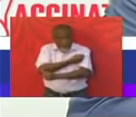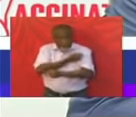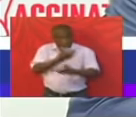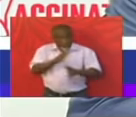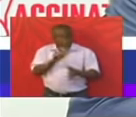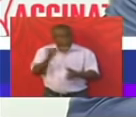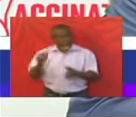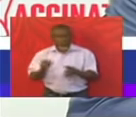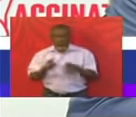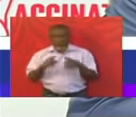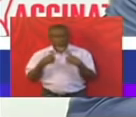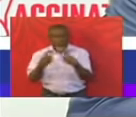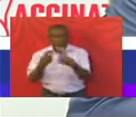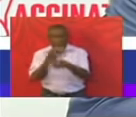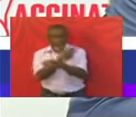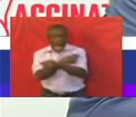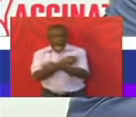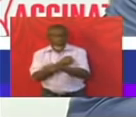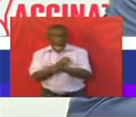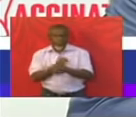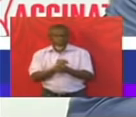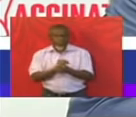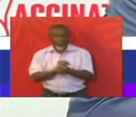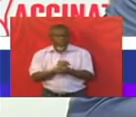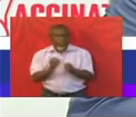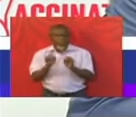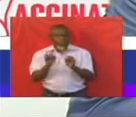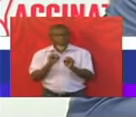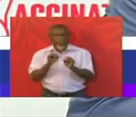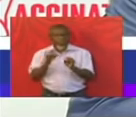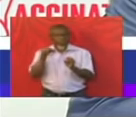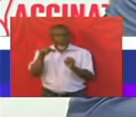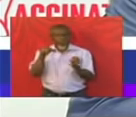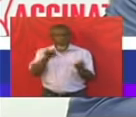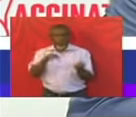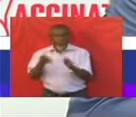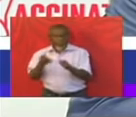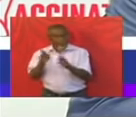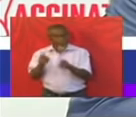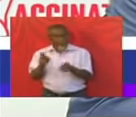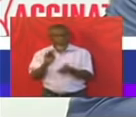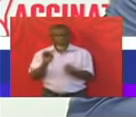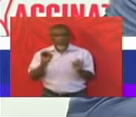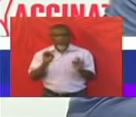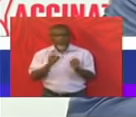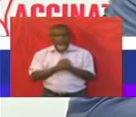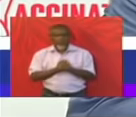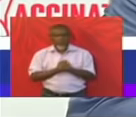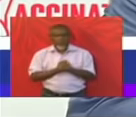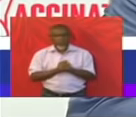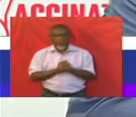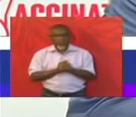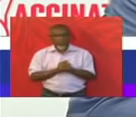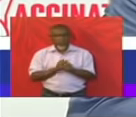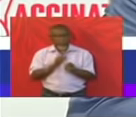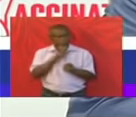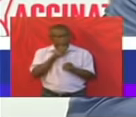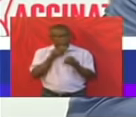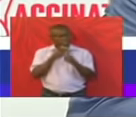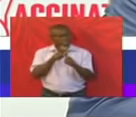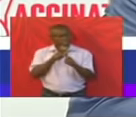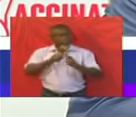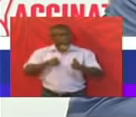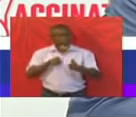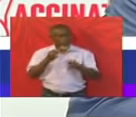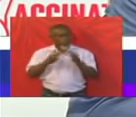too among the fatalities. So I'm not sure if you're asking about something else, but I know we have clarified that, and we will continue to update that data as